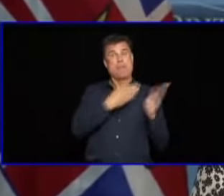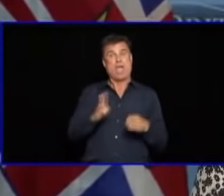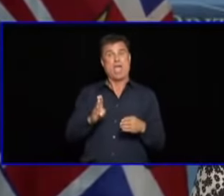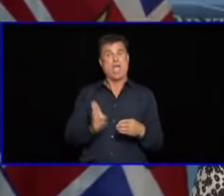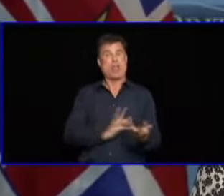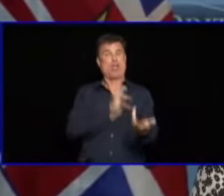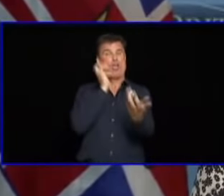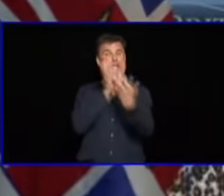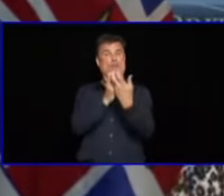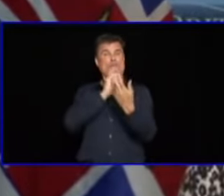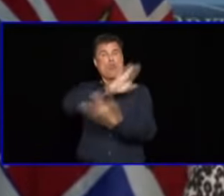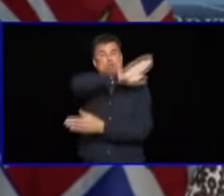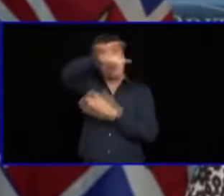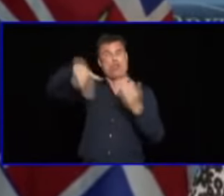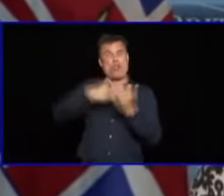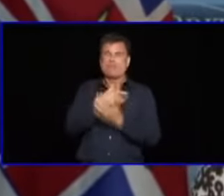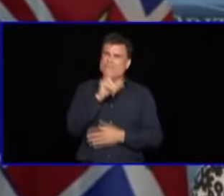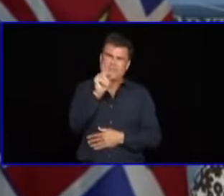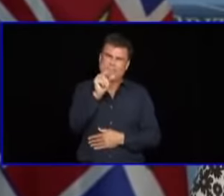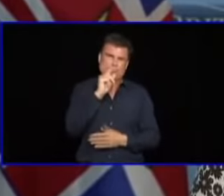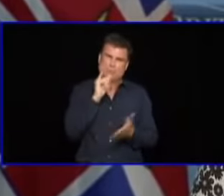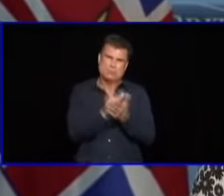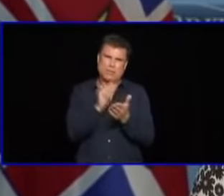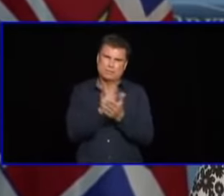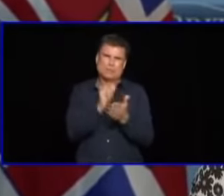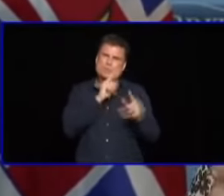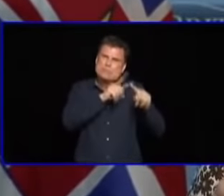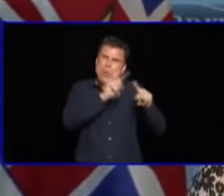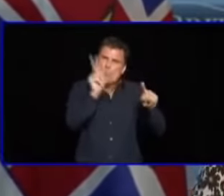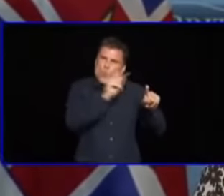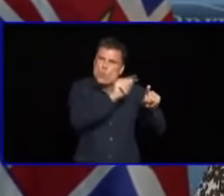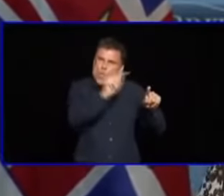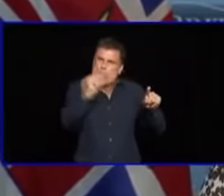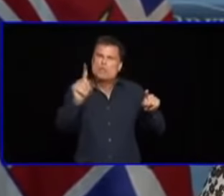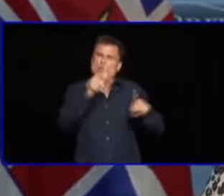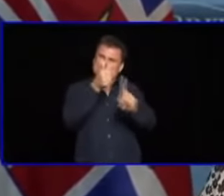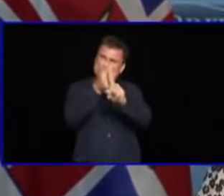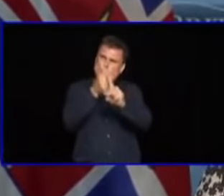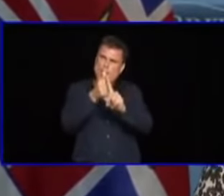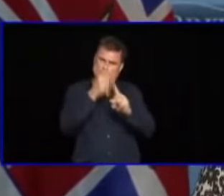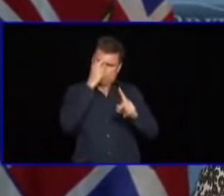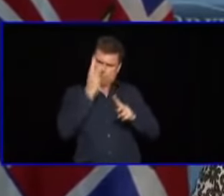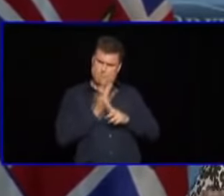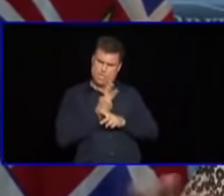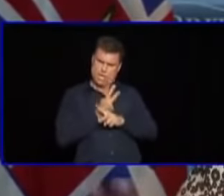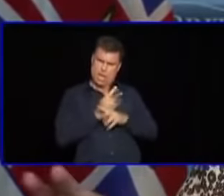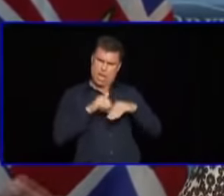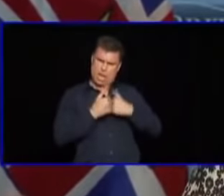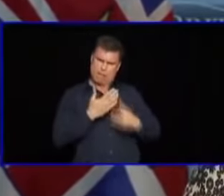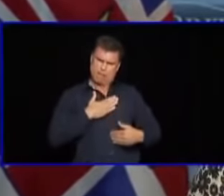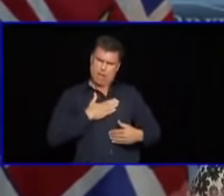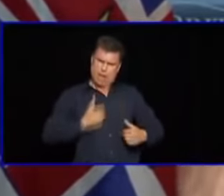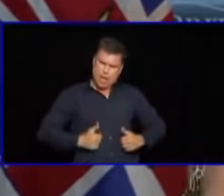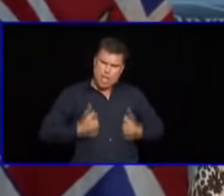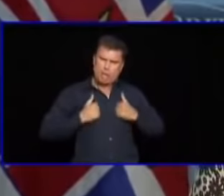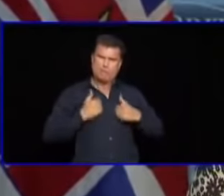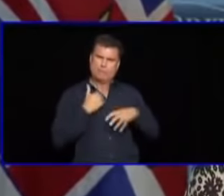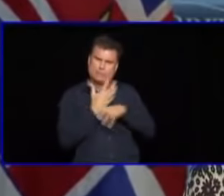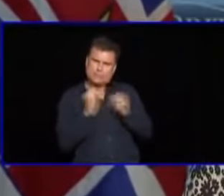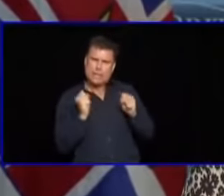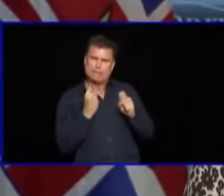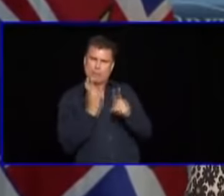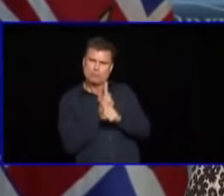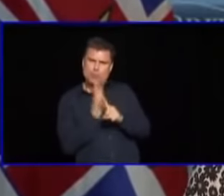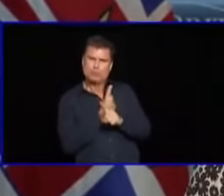For the well-being of our community to keep things moving. But it is helpful to remember that as we move into different environments, the